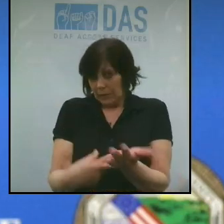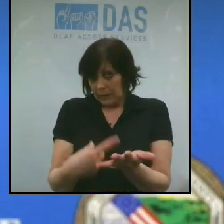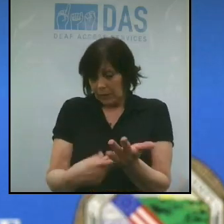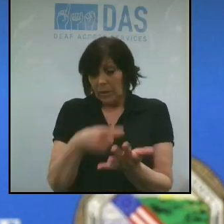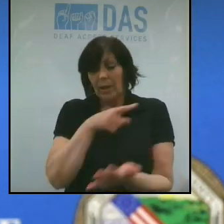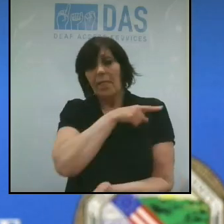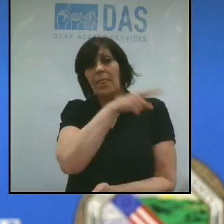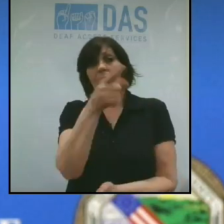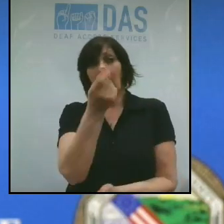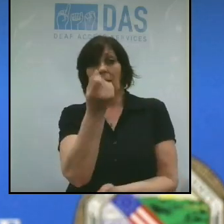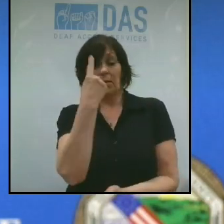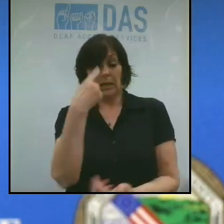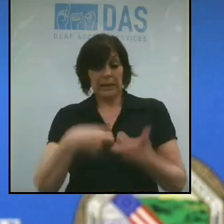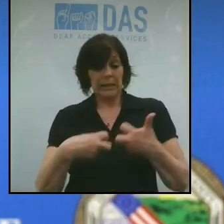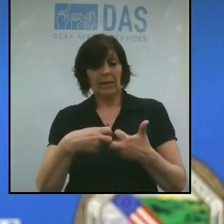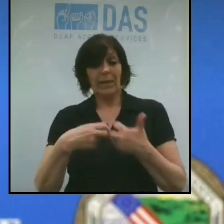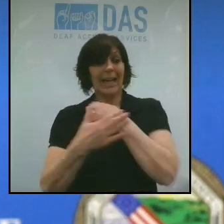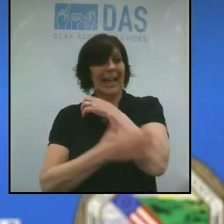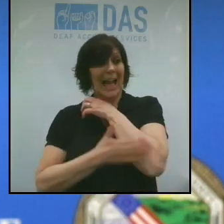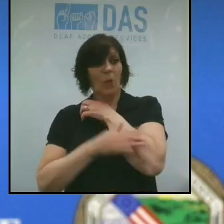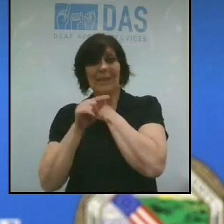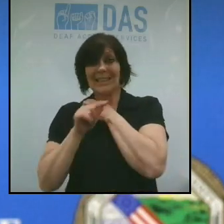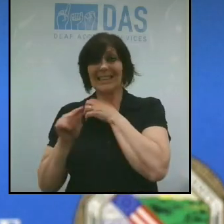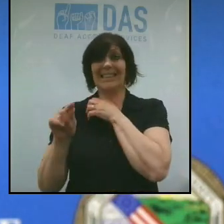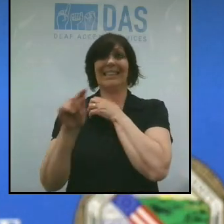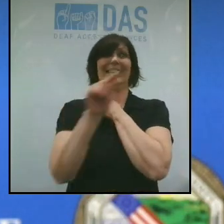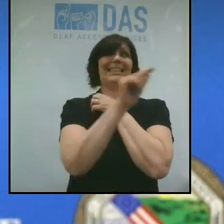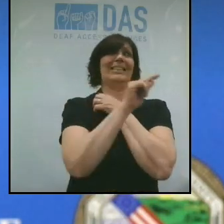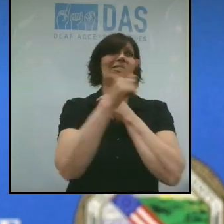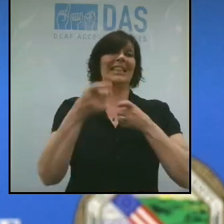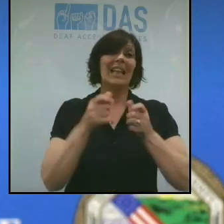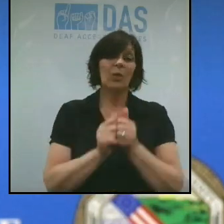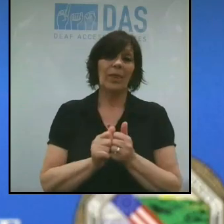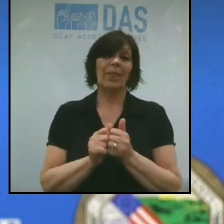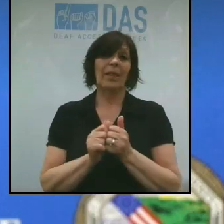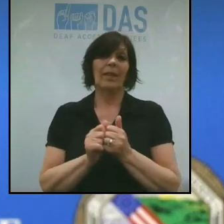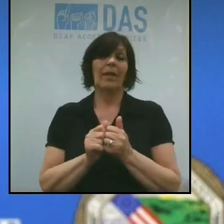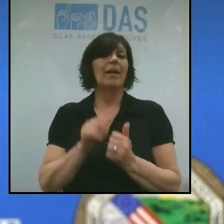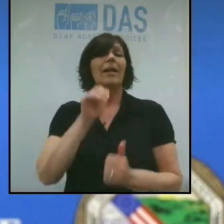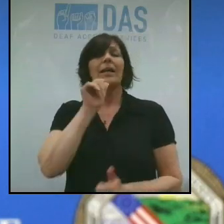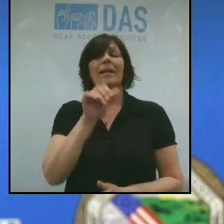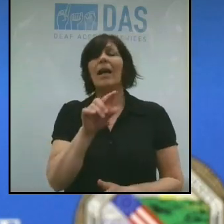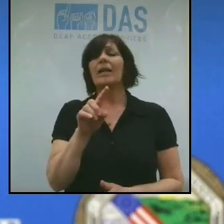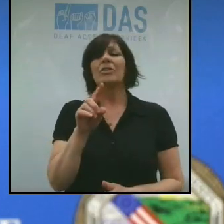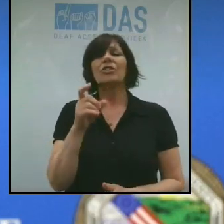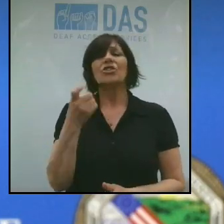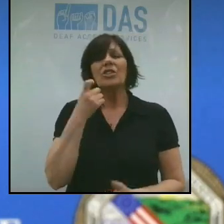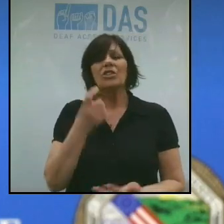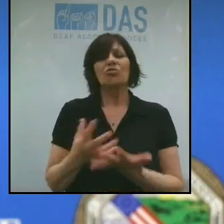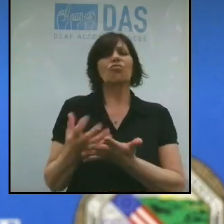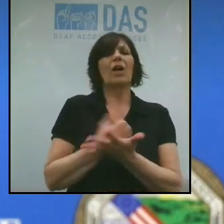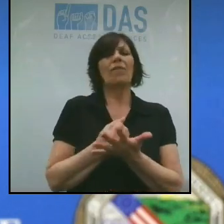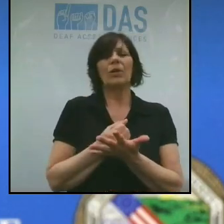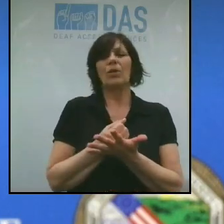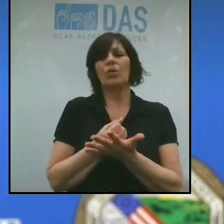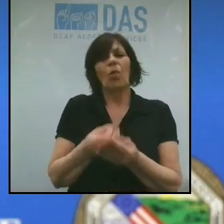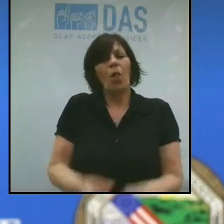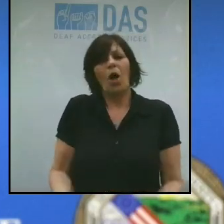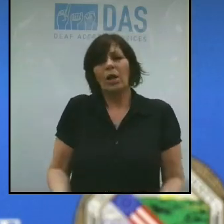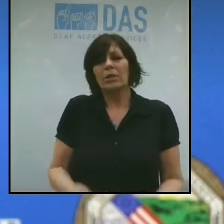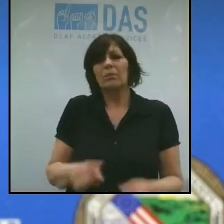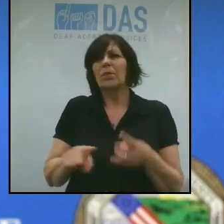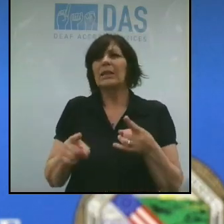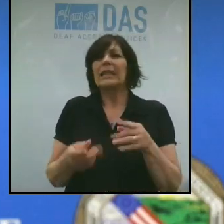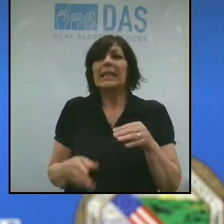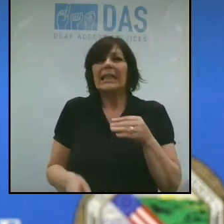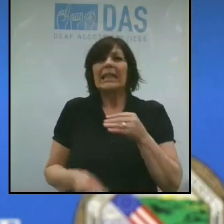They understand the difficulties that counties across the United States are dealing with. It's not just revenue losses, it's also increased costs for services, as we